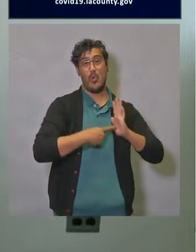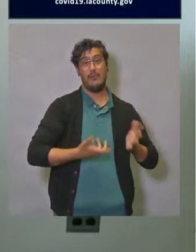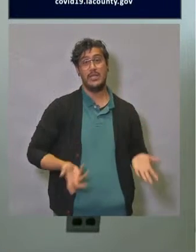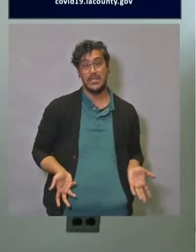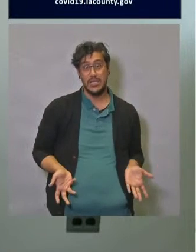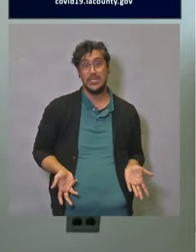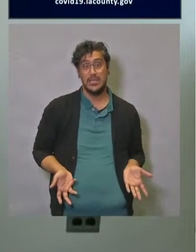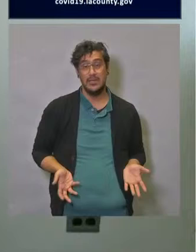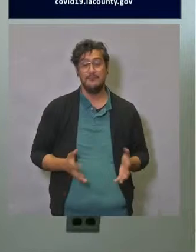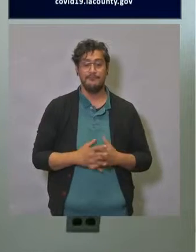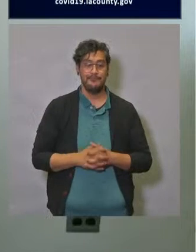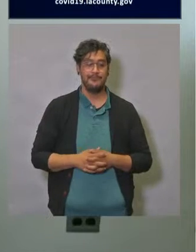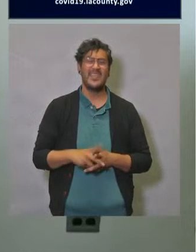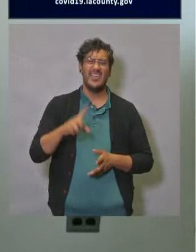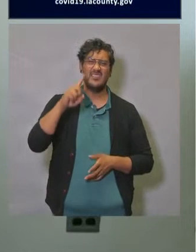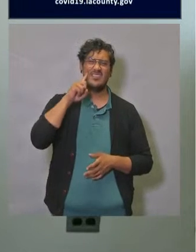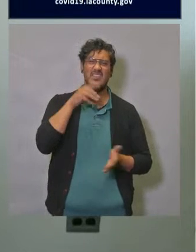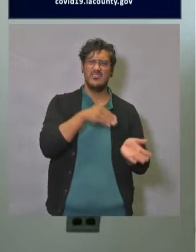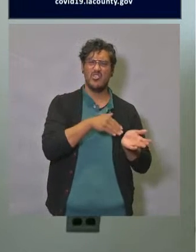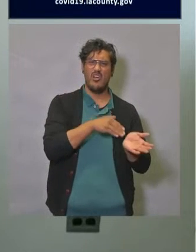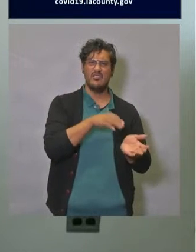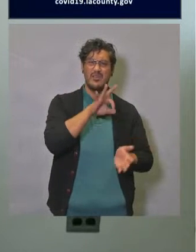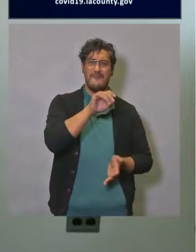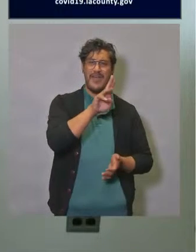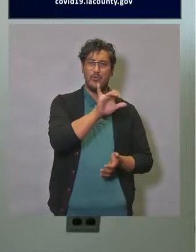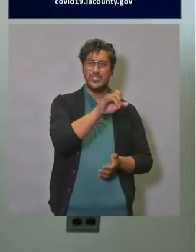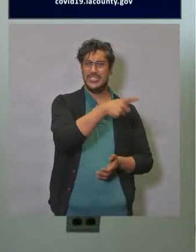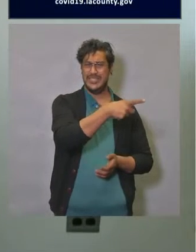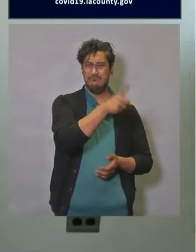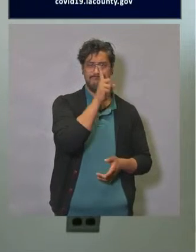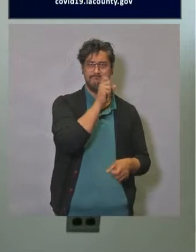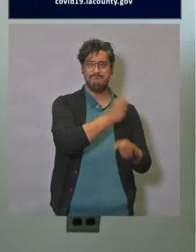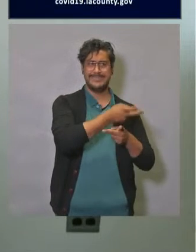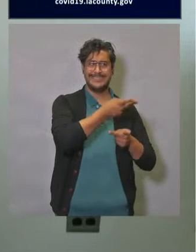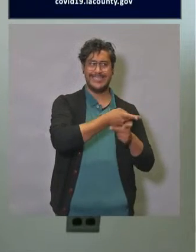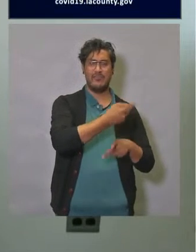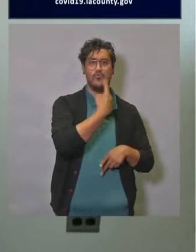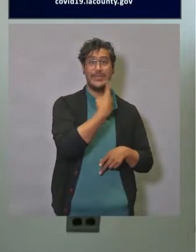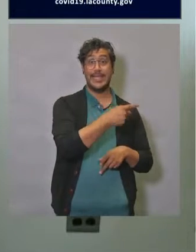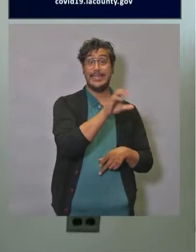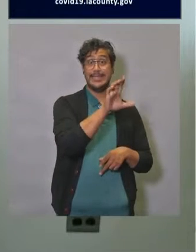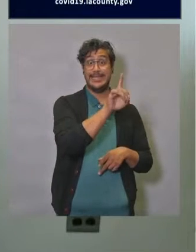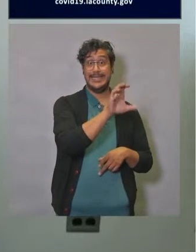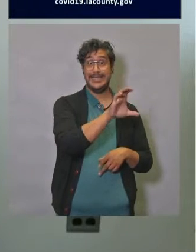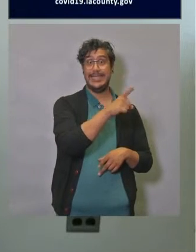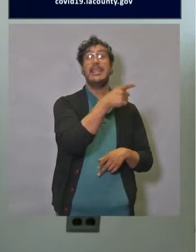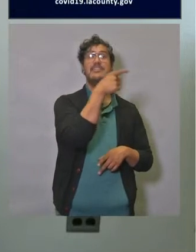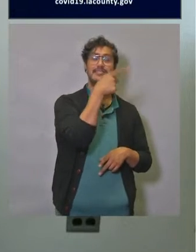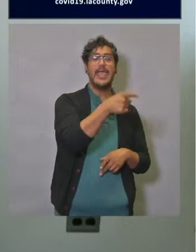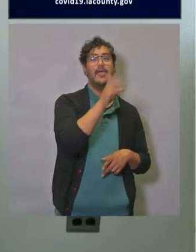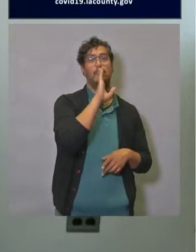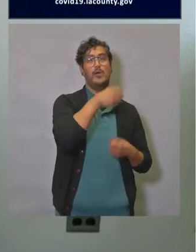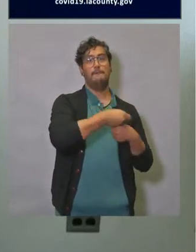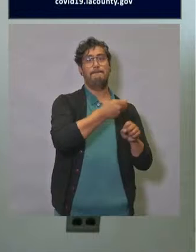And again, I think Dr. Fauci was very careful to say that CDC will be making those changes based on some of the science